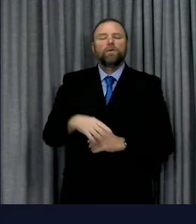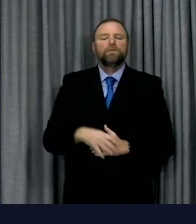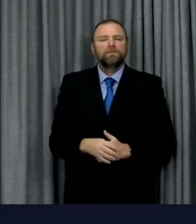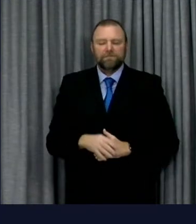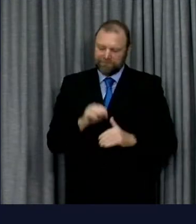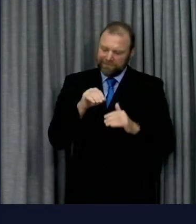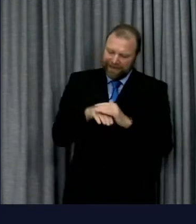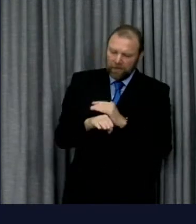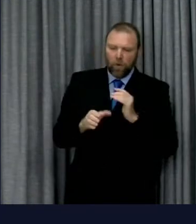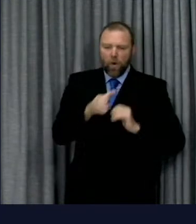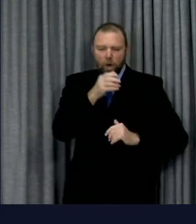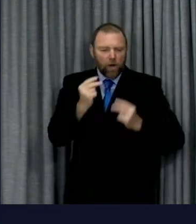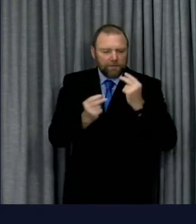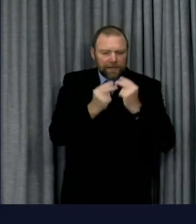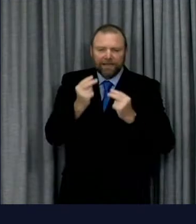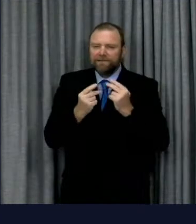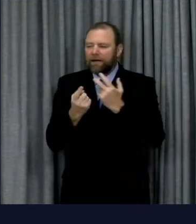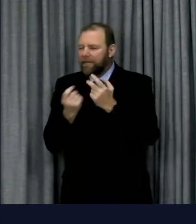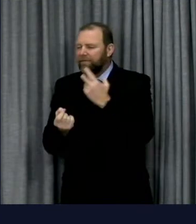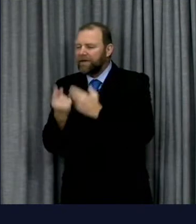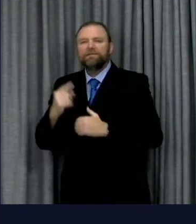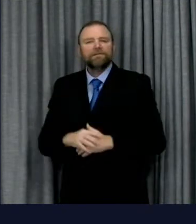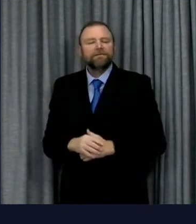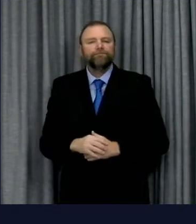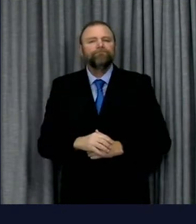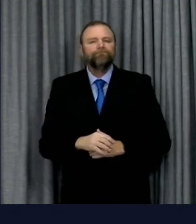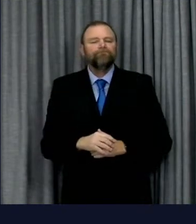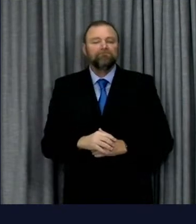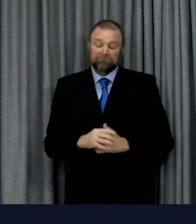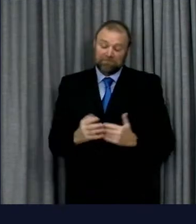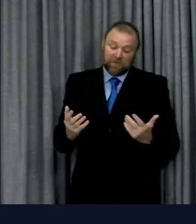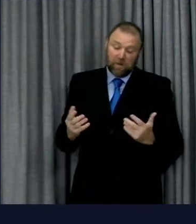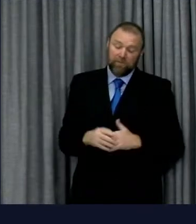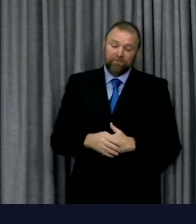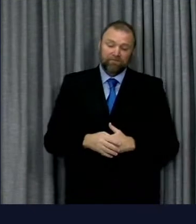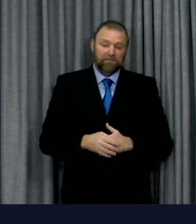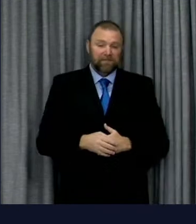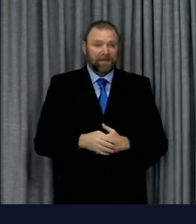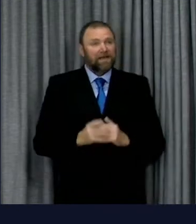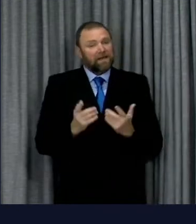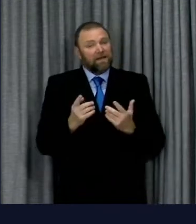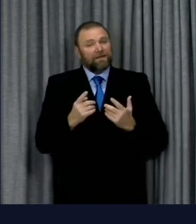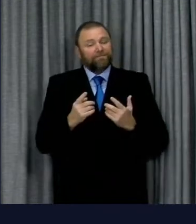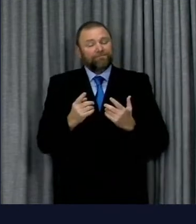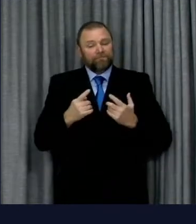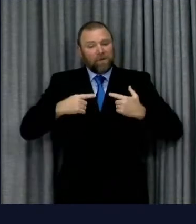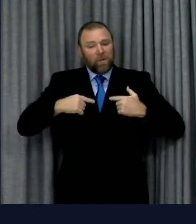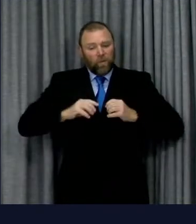indoor hospitality and other events. It is that considered,